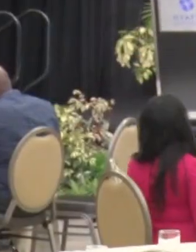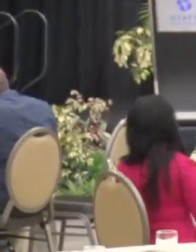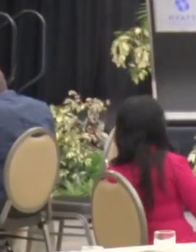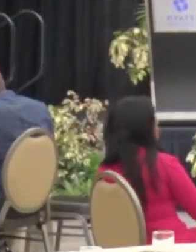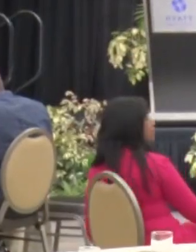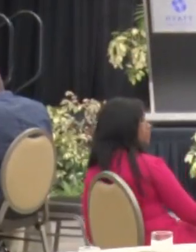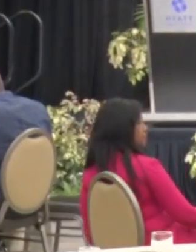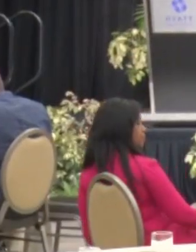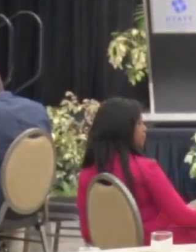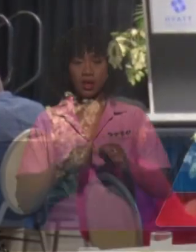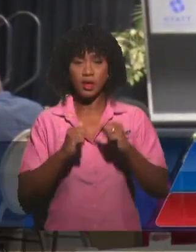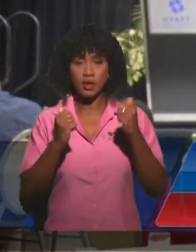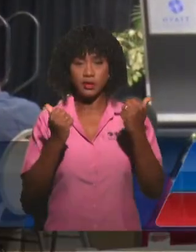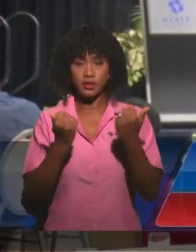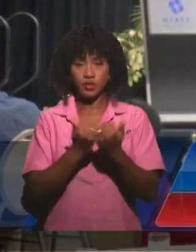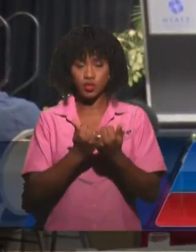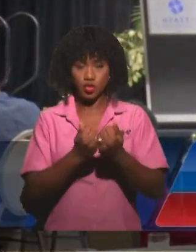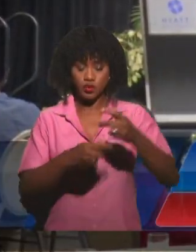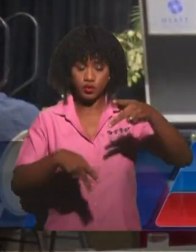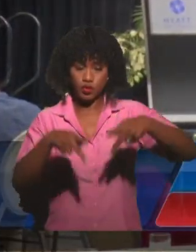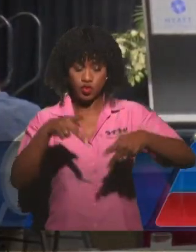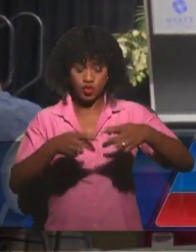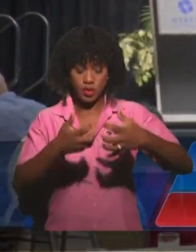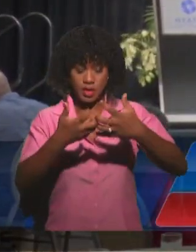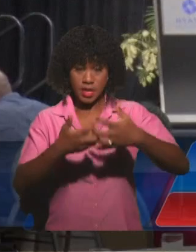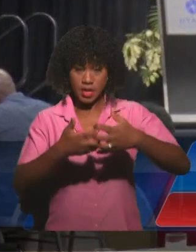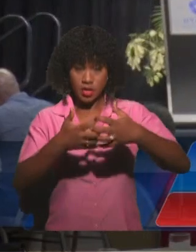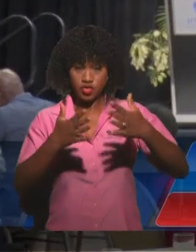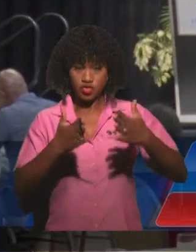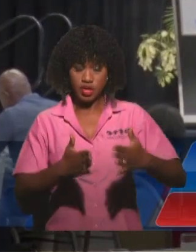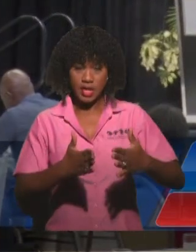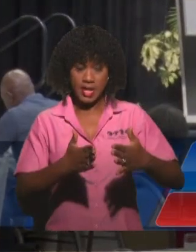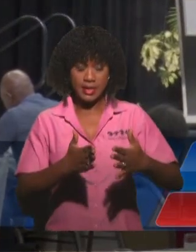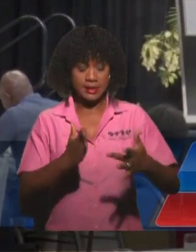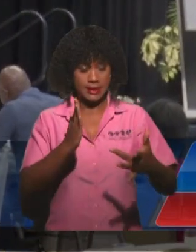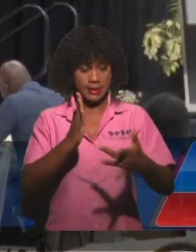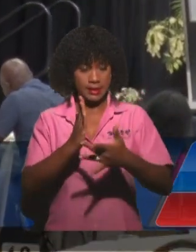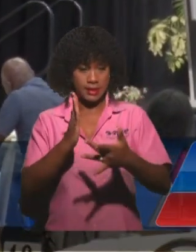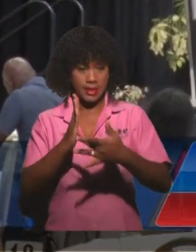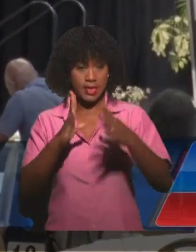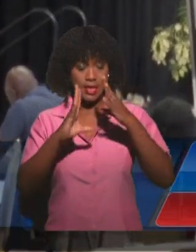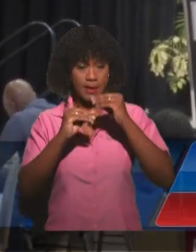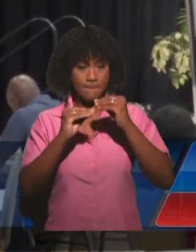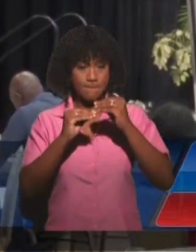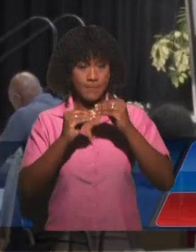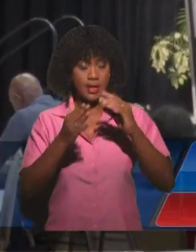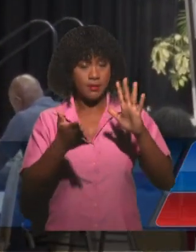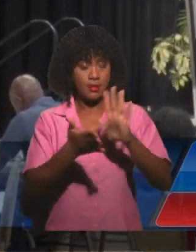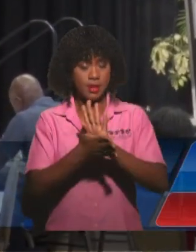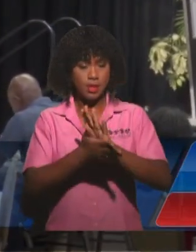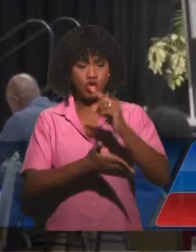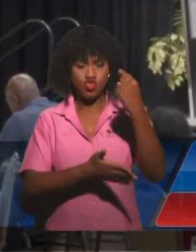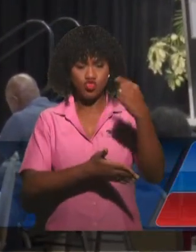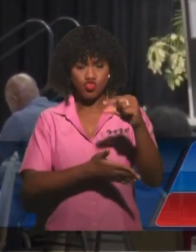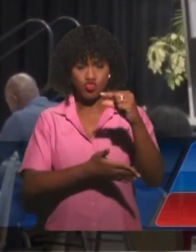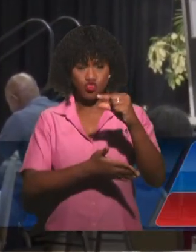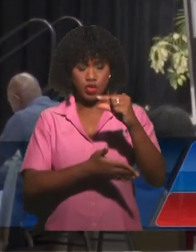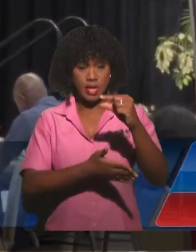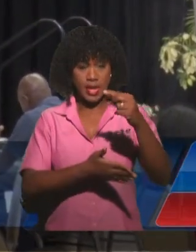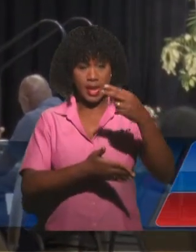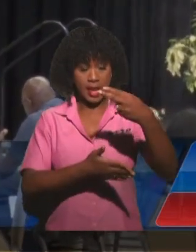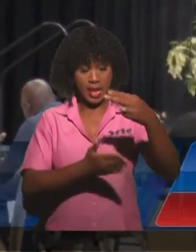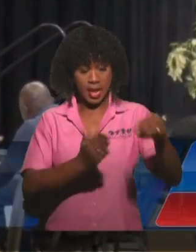At the Association of Petroleum Engineers of Trinidad and Tobago's annual technical conference, a paper titled Green Hydrogen in the Caribbean,